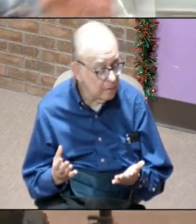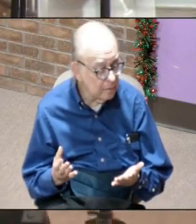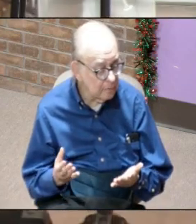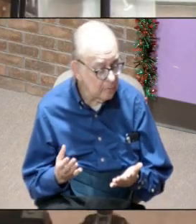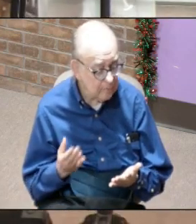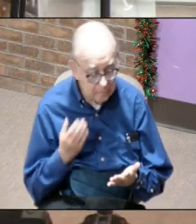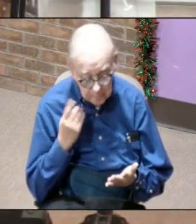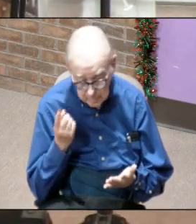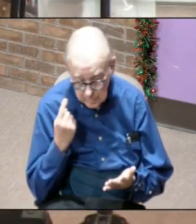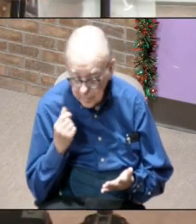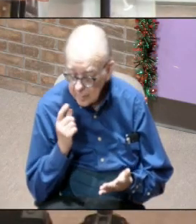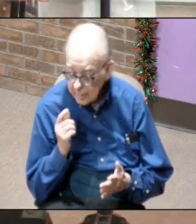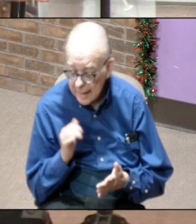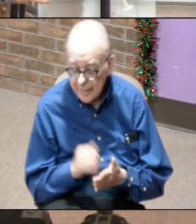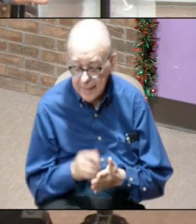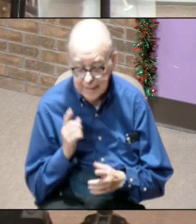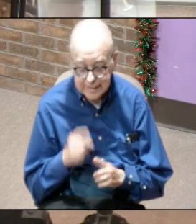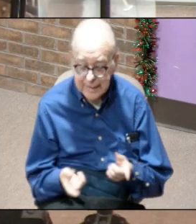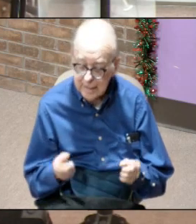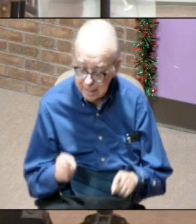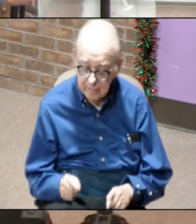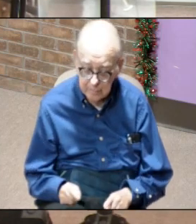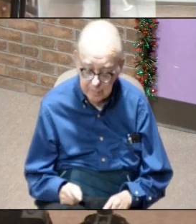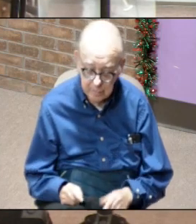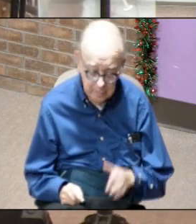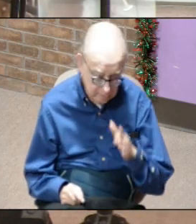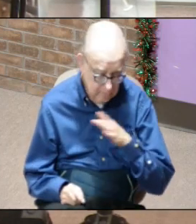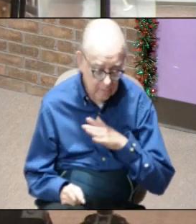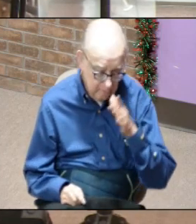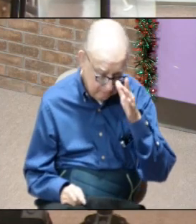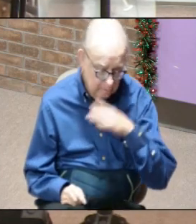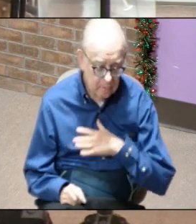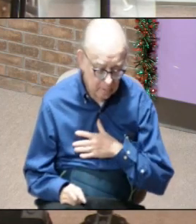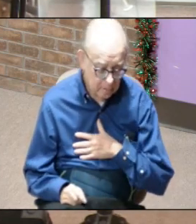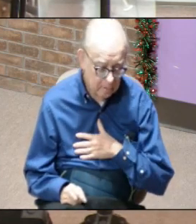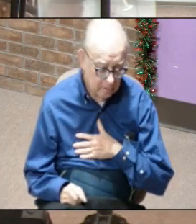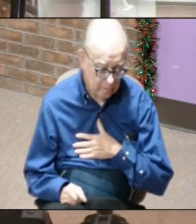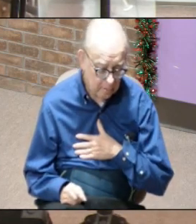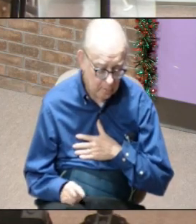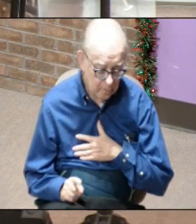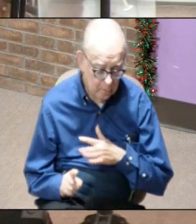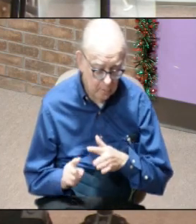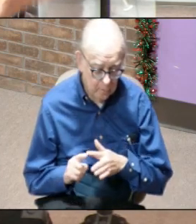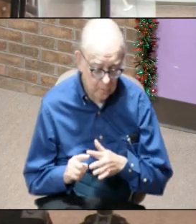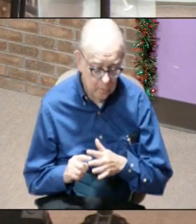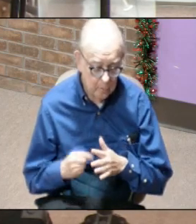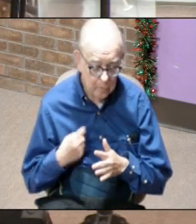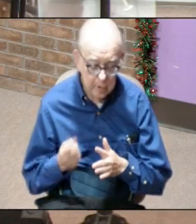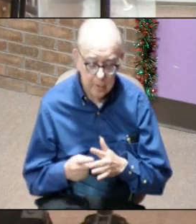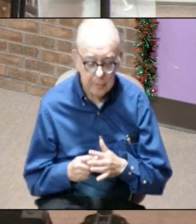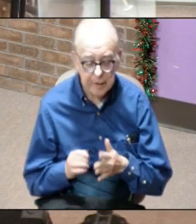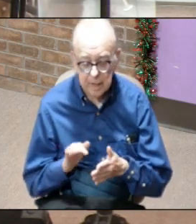You don't think it can't happen? Ladies and gentlemen, we are on the prefaces of this.